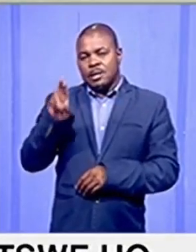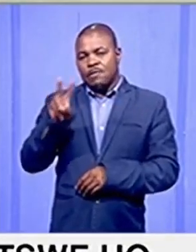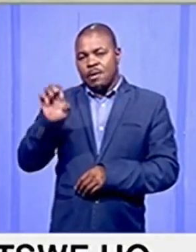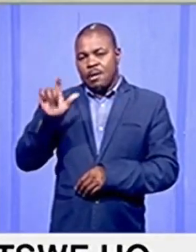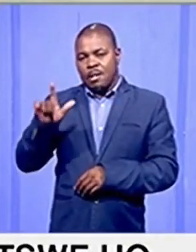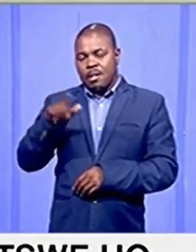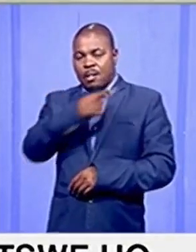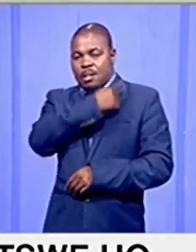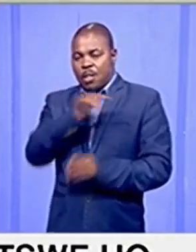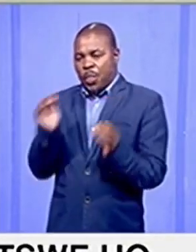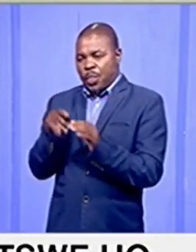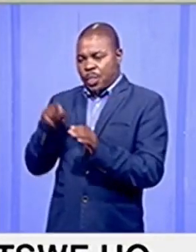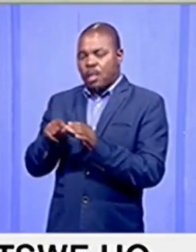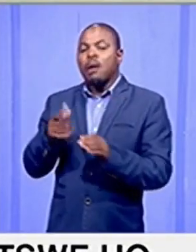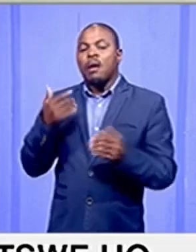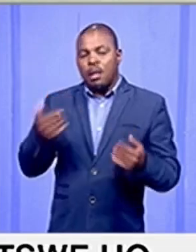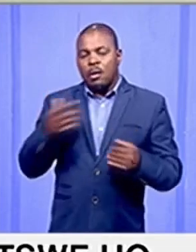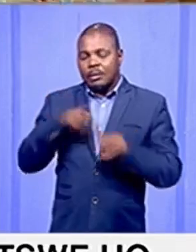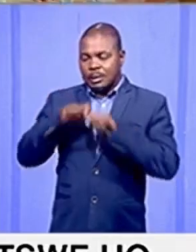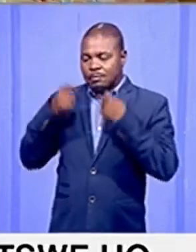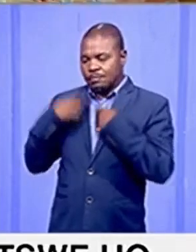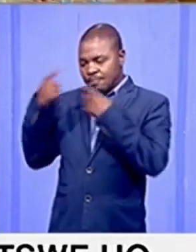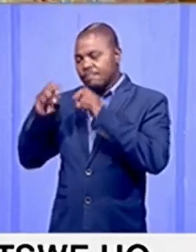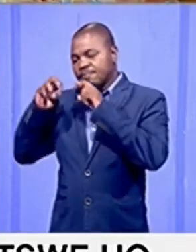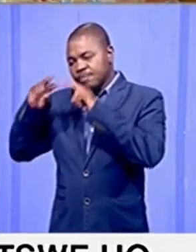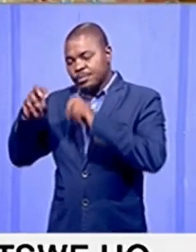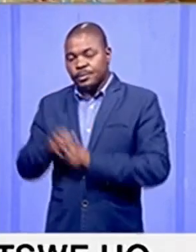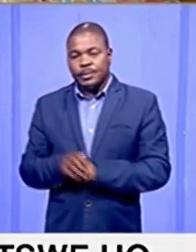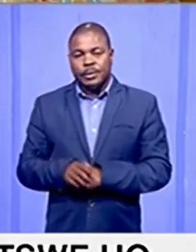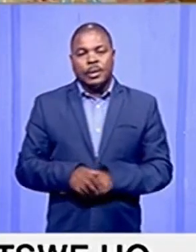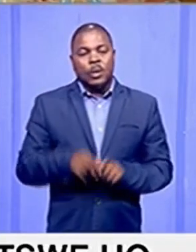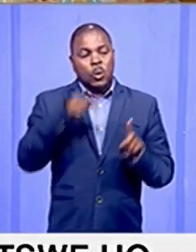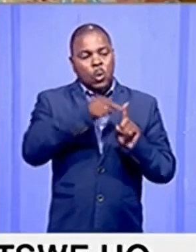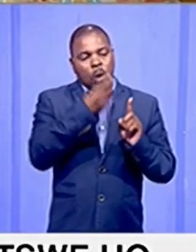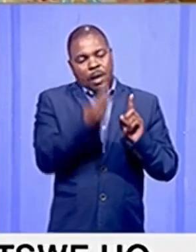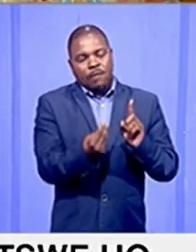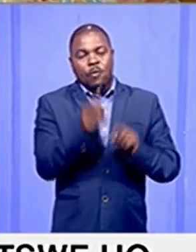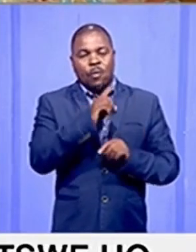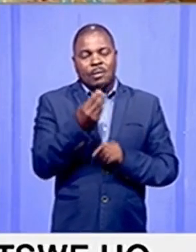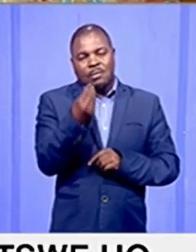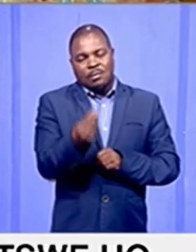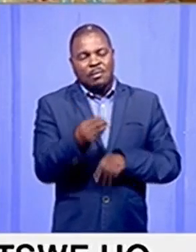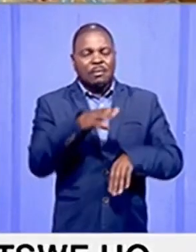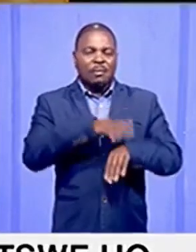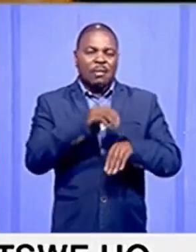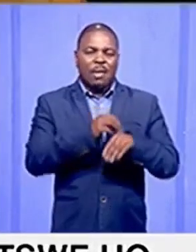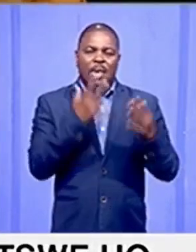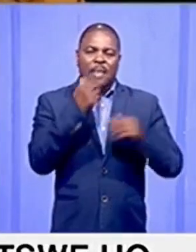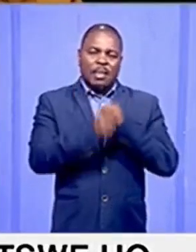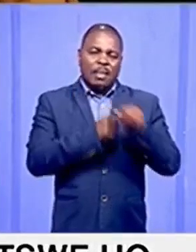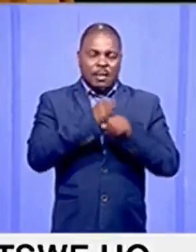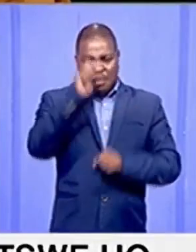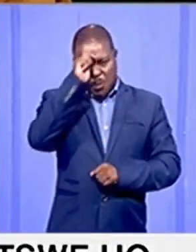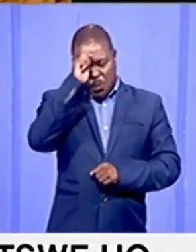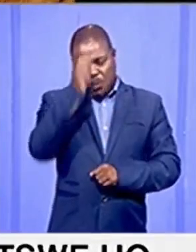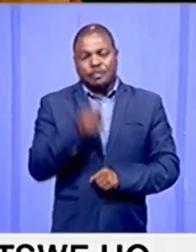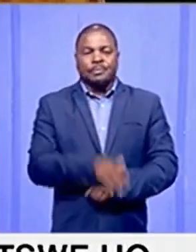we have sent a team to investigate this matter. Yengiwe o tlogela morwa wa dingwaga di le 8, Offense